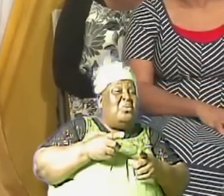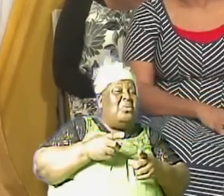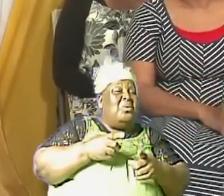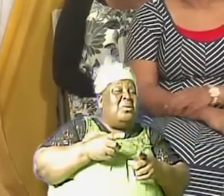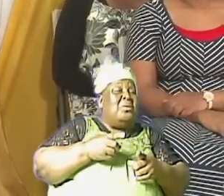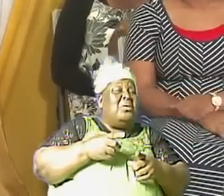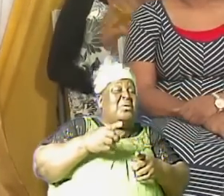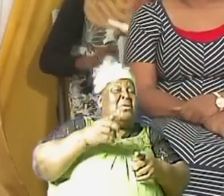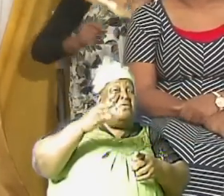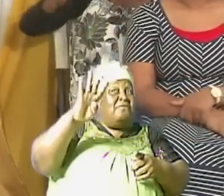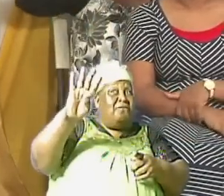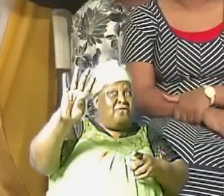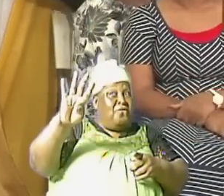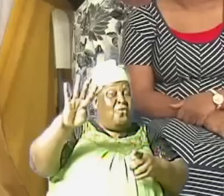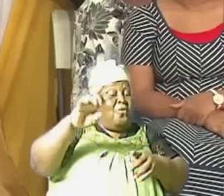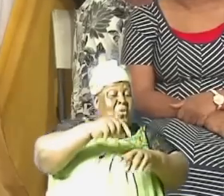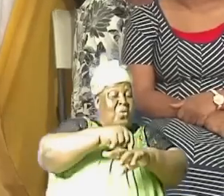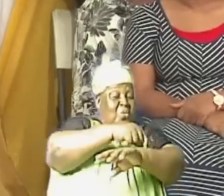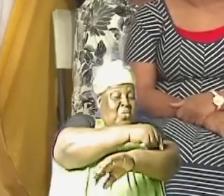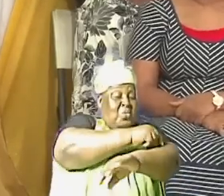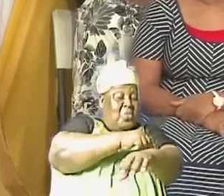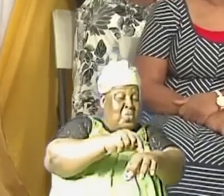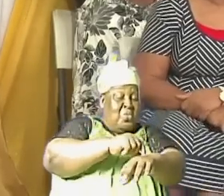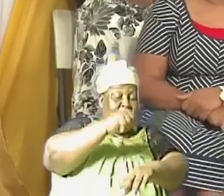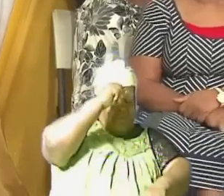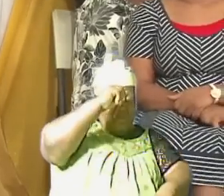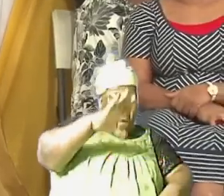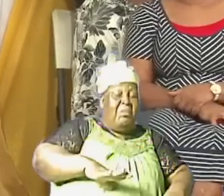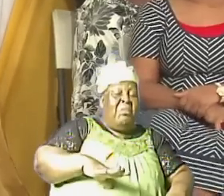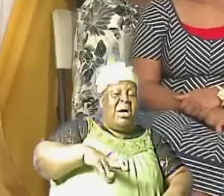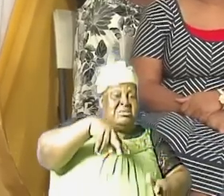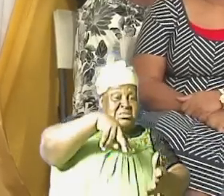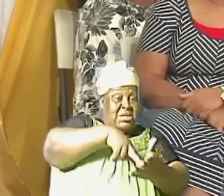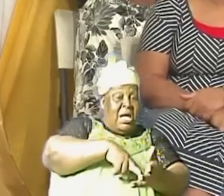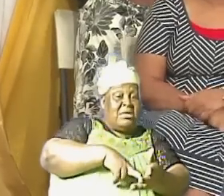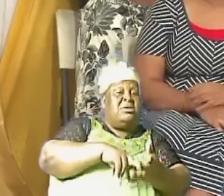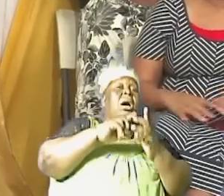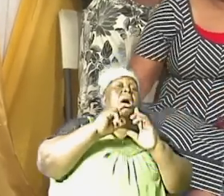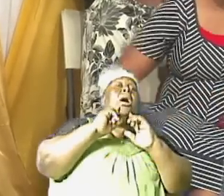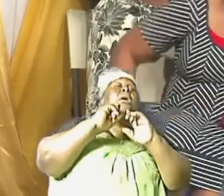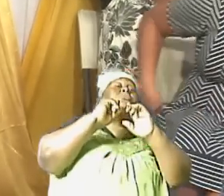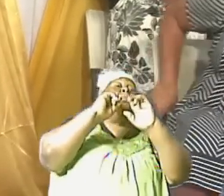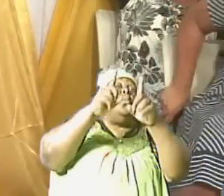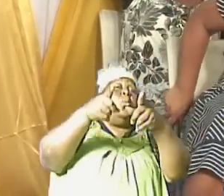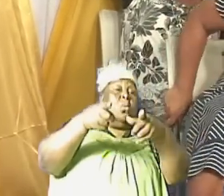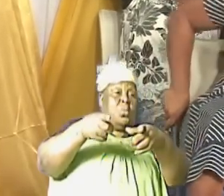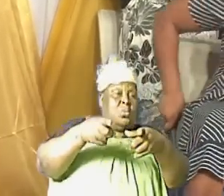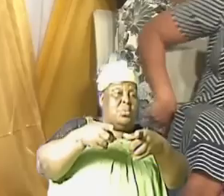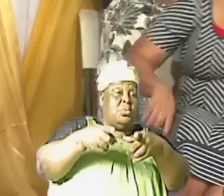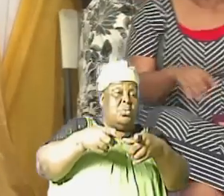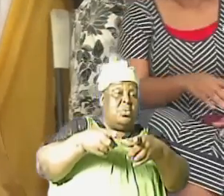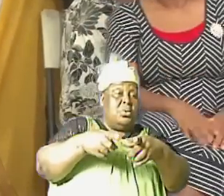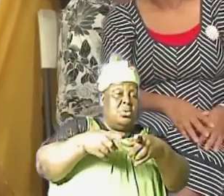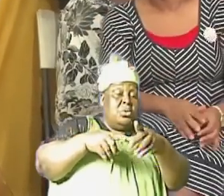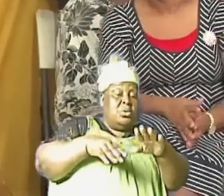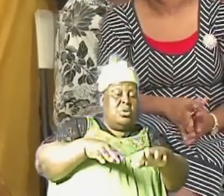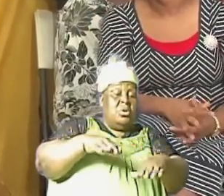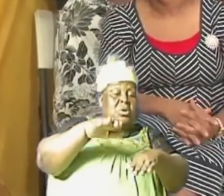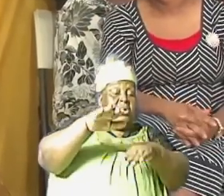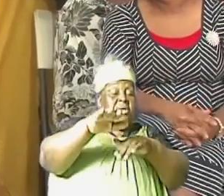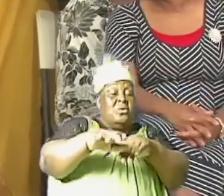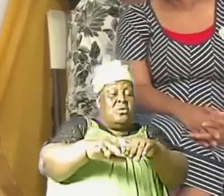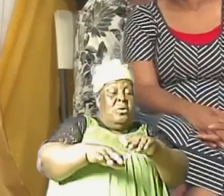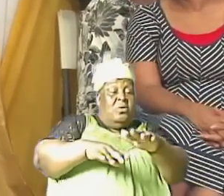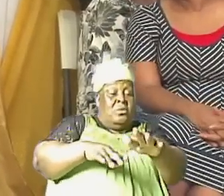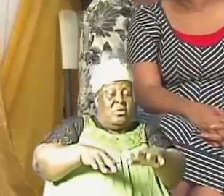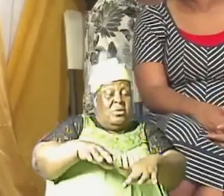that the four leprous men get up and they begin to